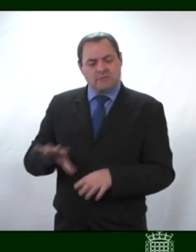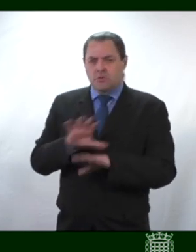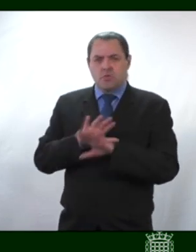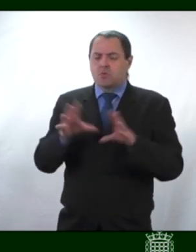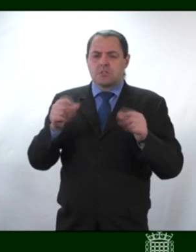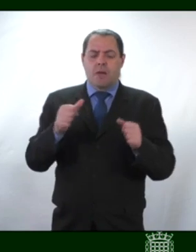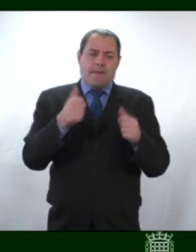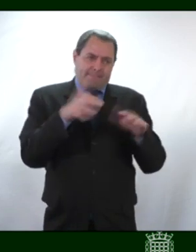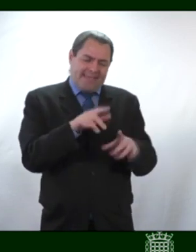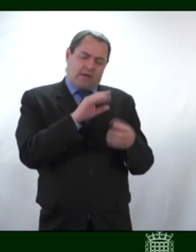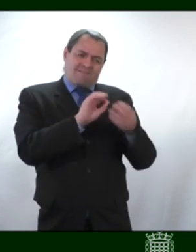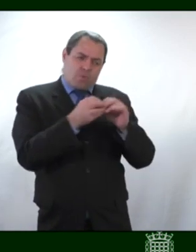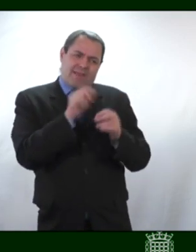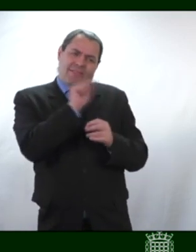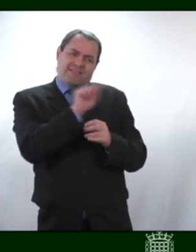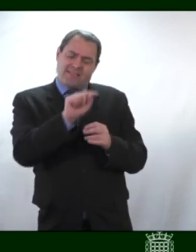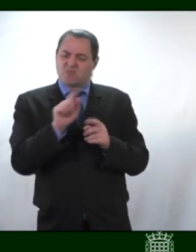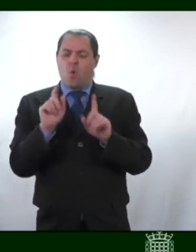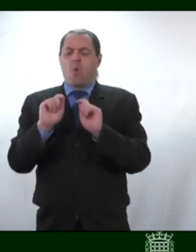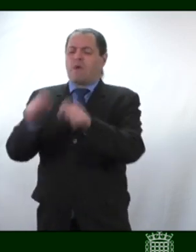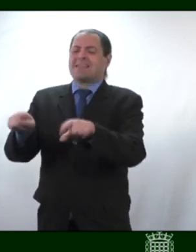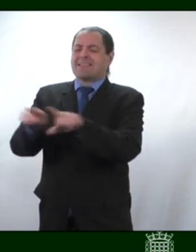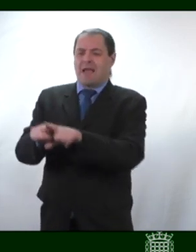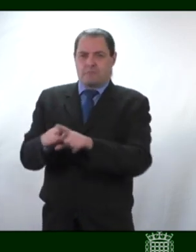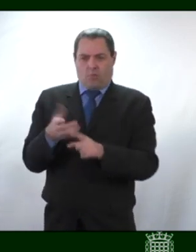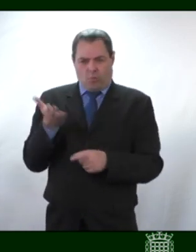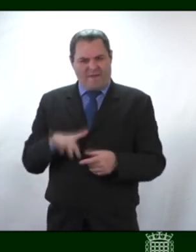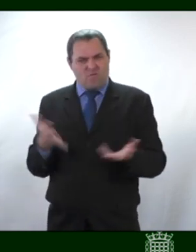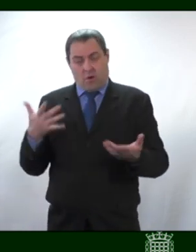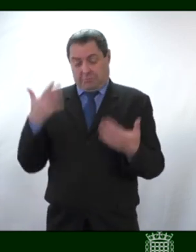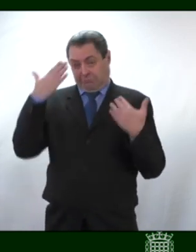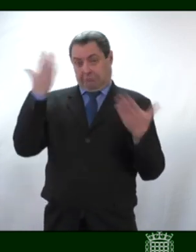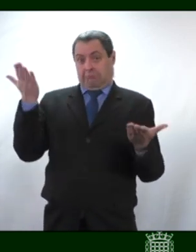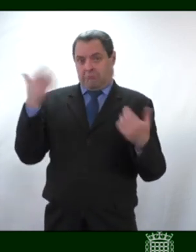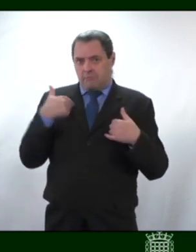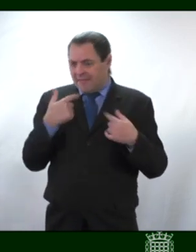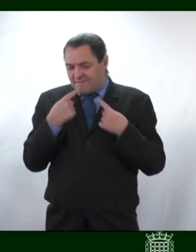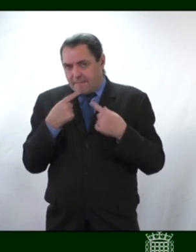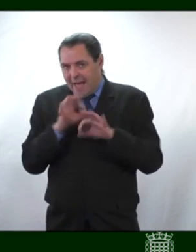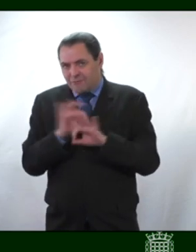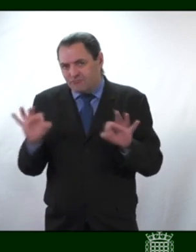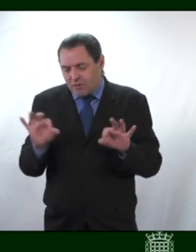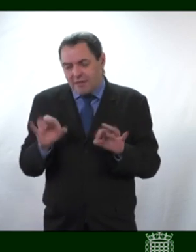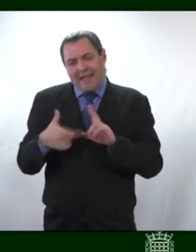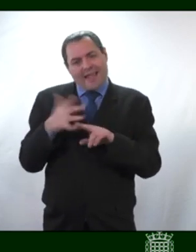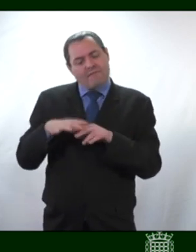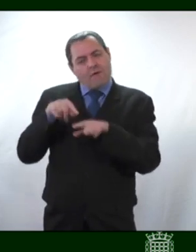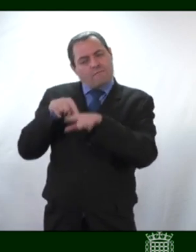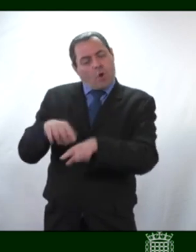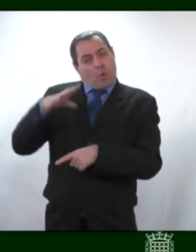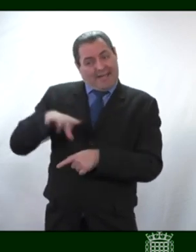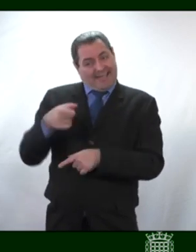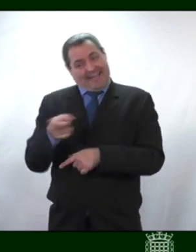arbitrary formula that no one's got any idea what it consists of? Because if it was based on need, it would take account of the